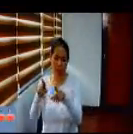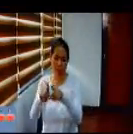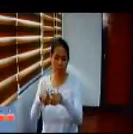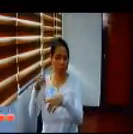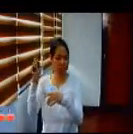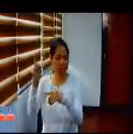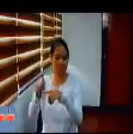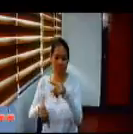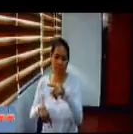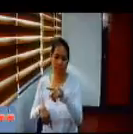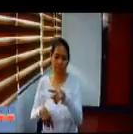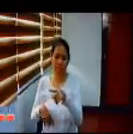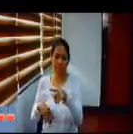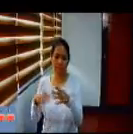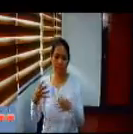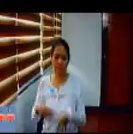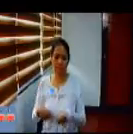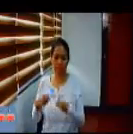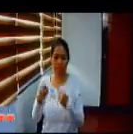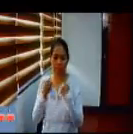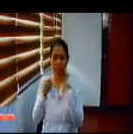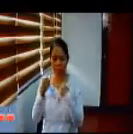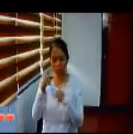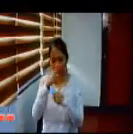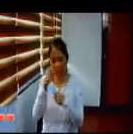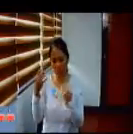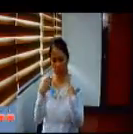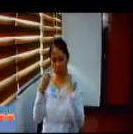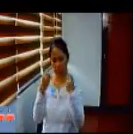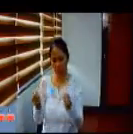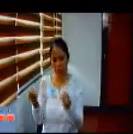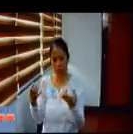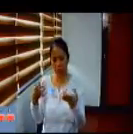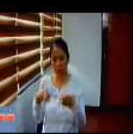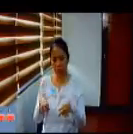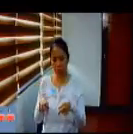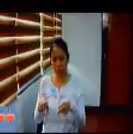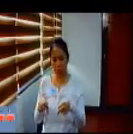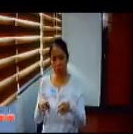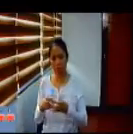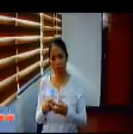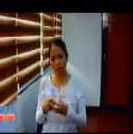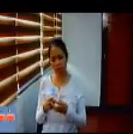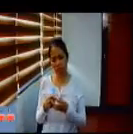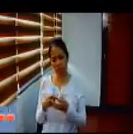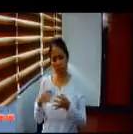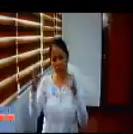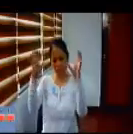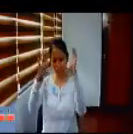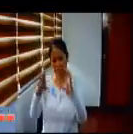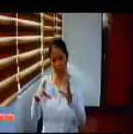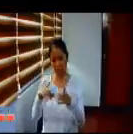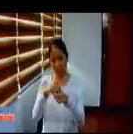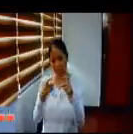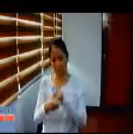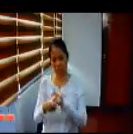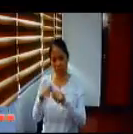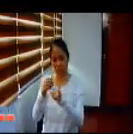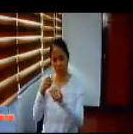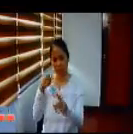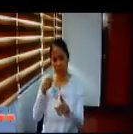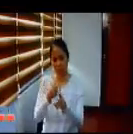the increasing physical violence of extreme events and climate change impacts, not only will they